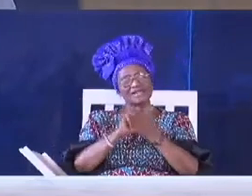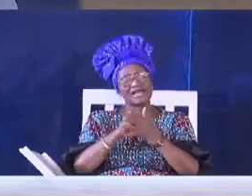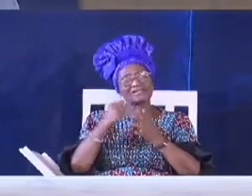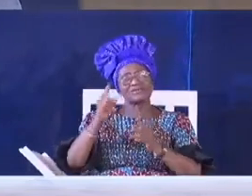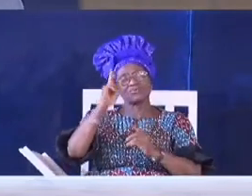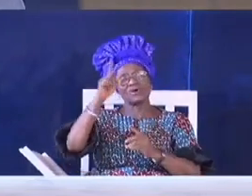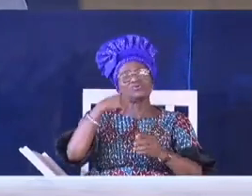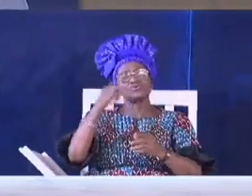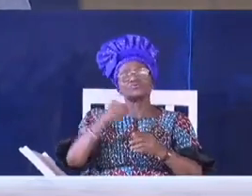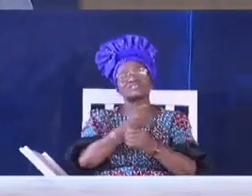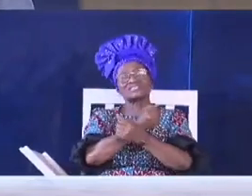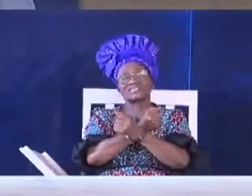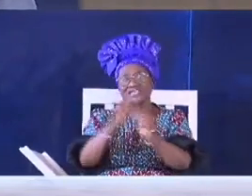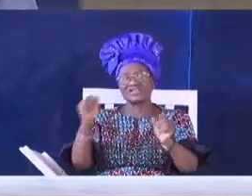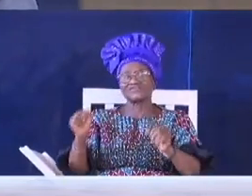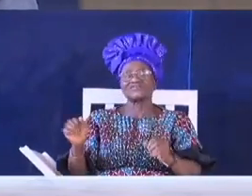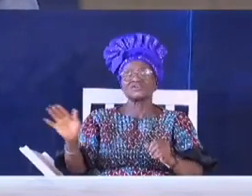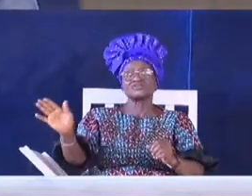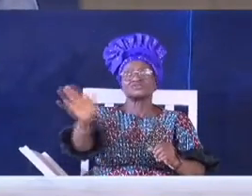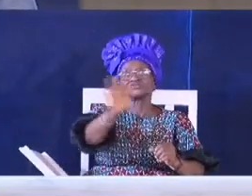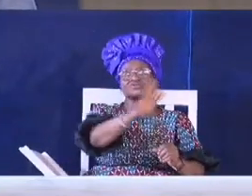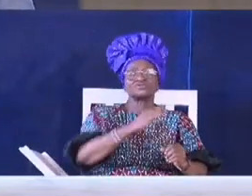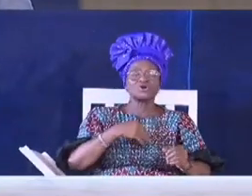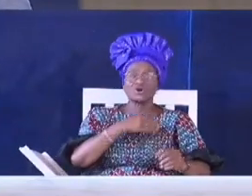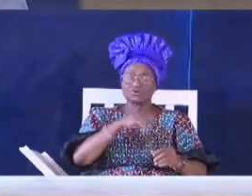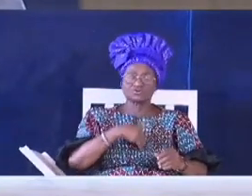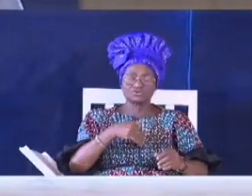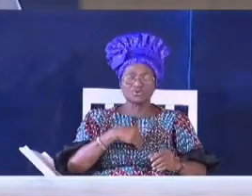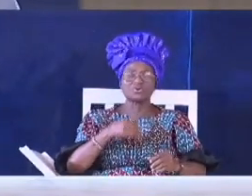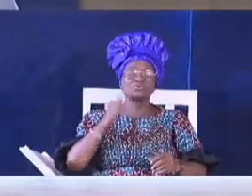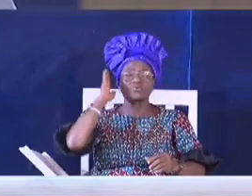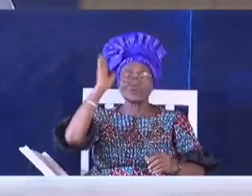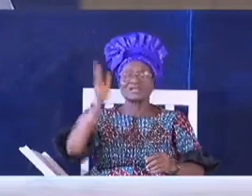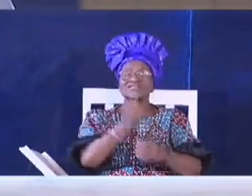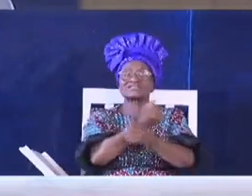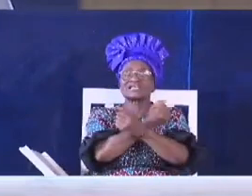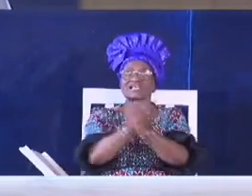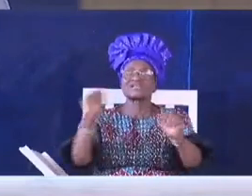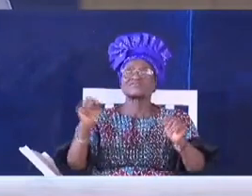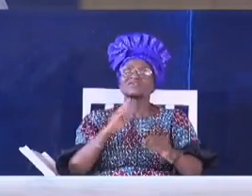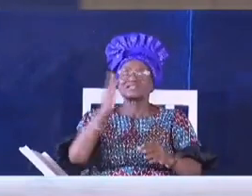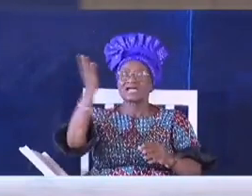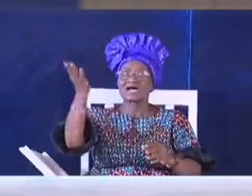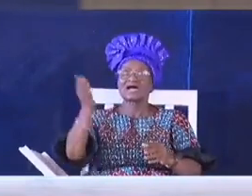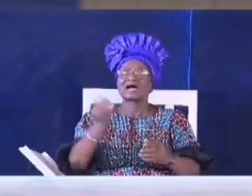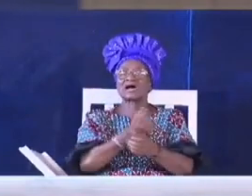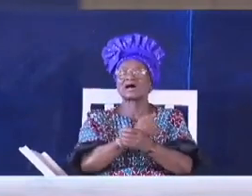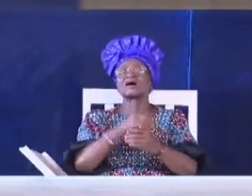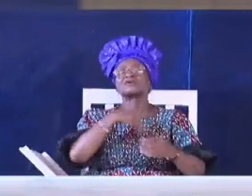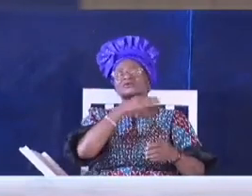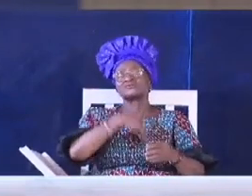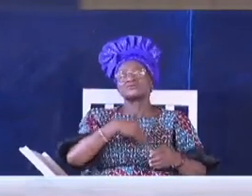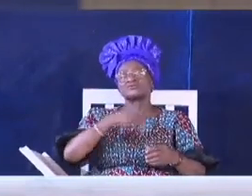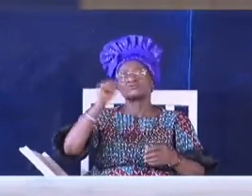Go ahead, cry to God for them. Cry to God for them. Thank you,